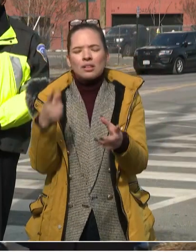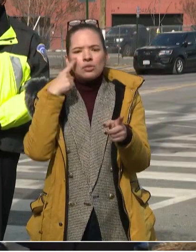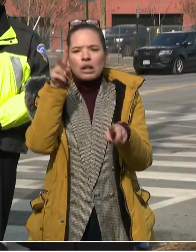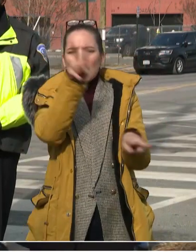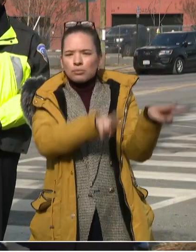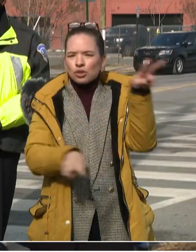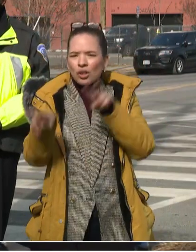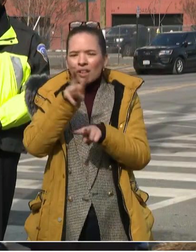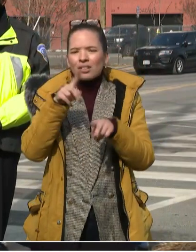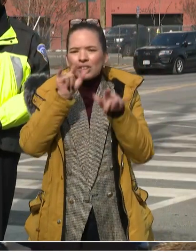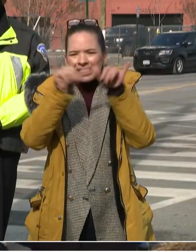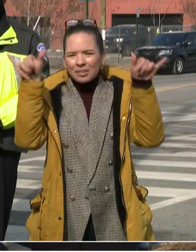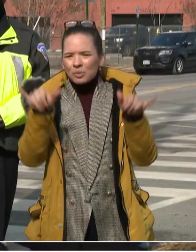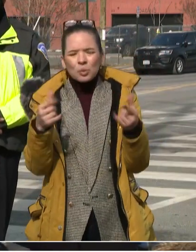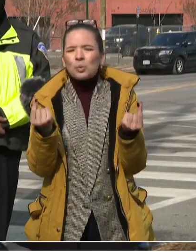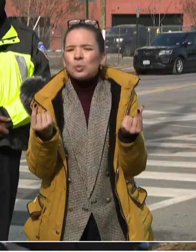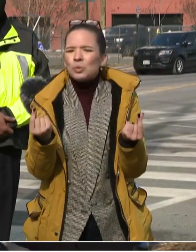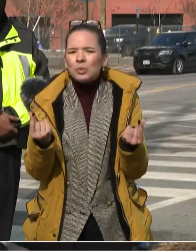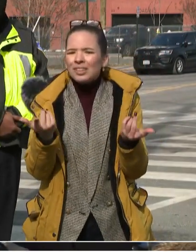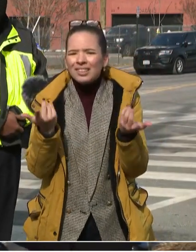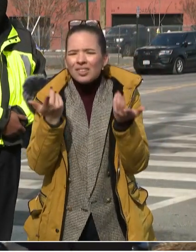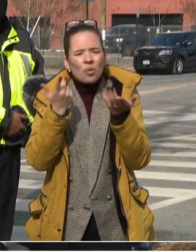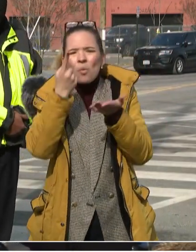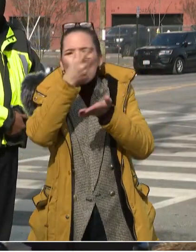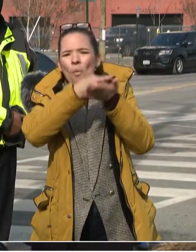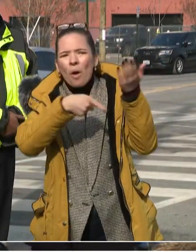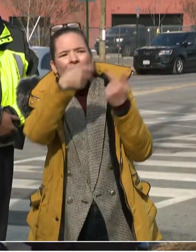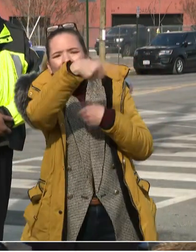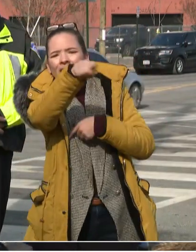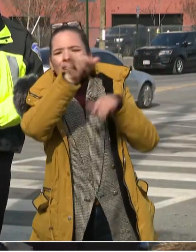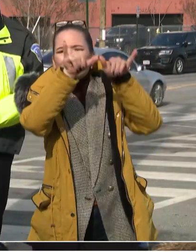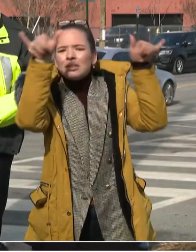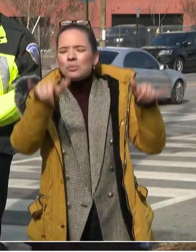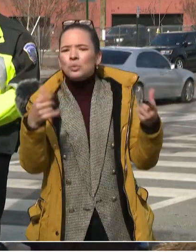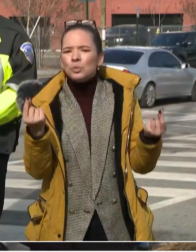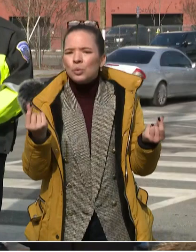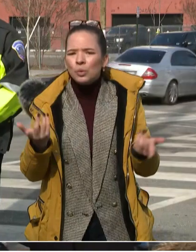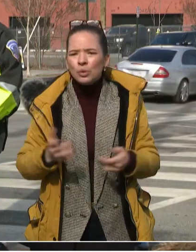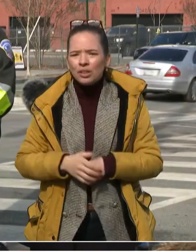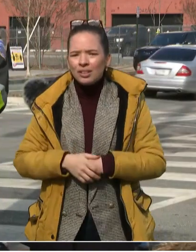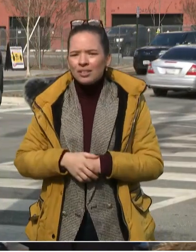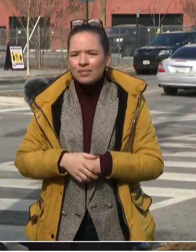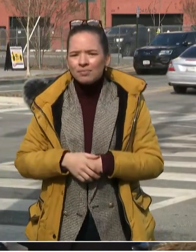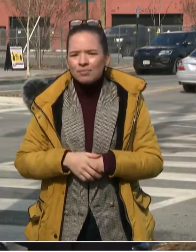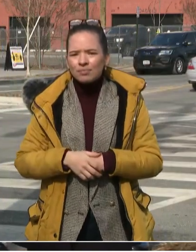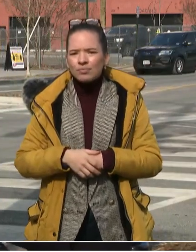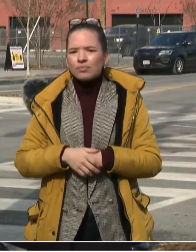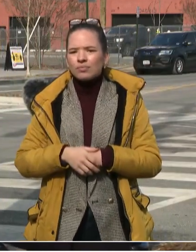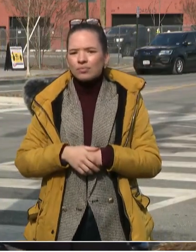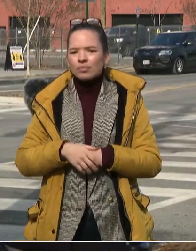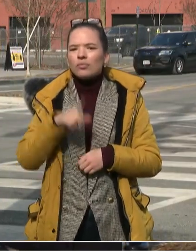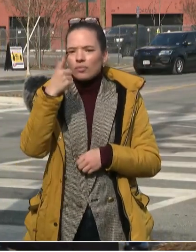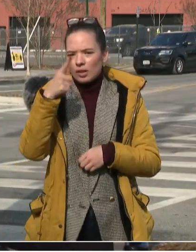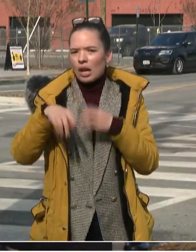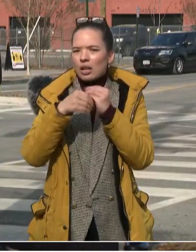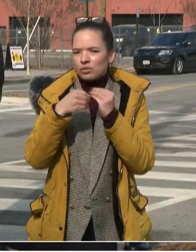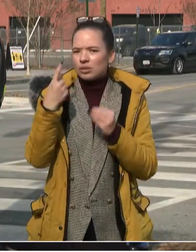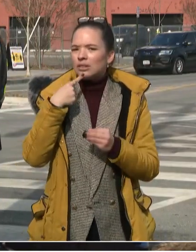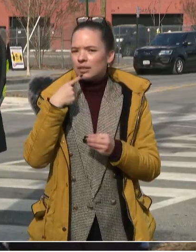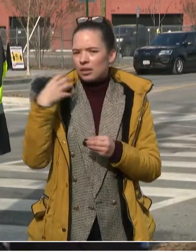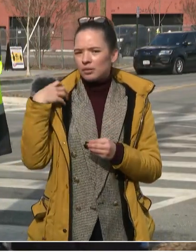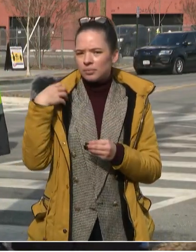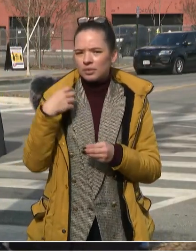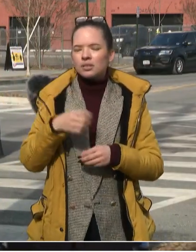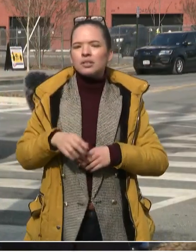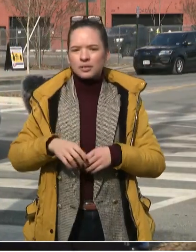everybody doing, and are we doing as best we can in that space? Okay. Let me add some on this, because I think I want to add that, because he